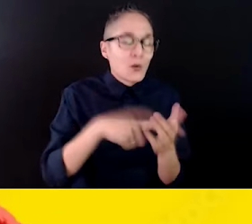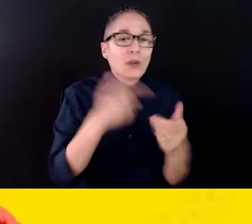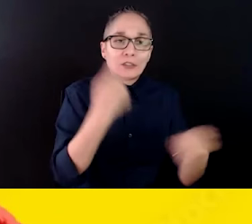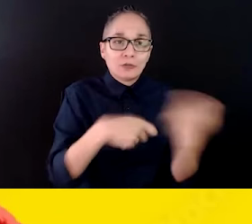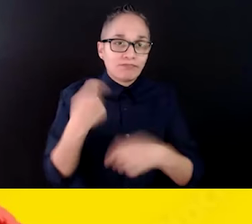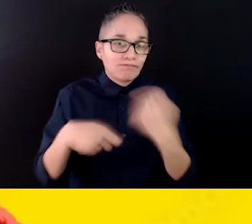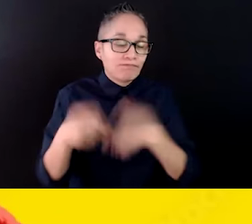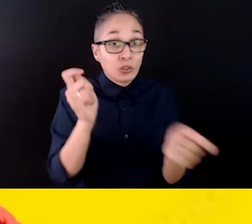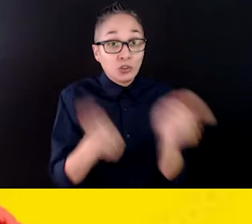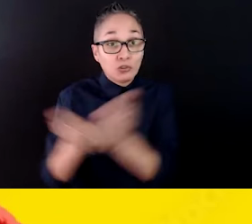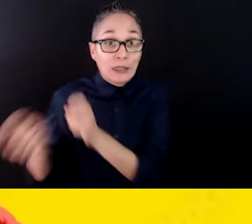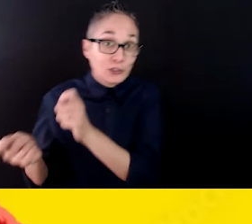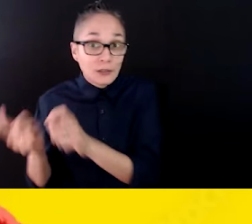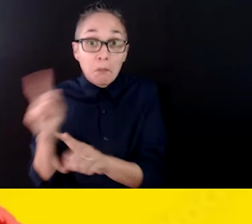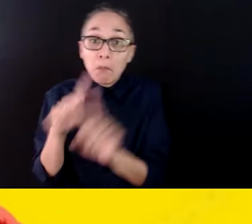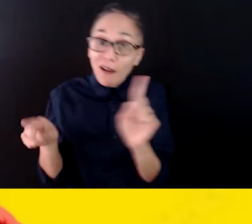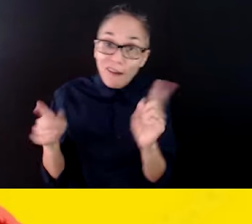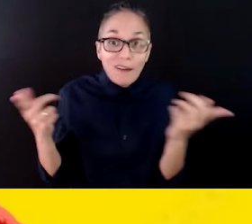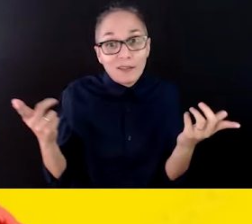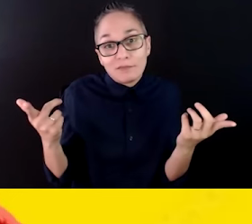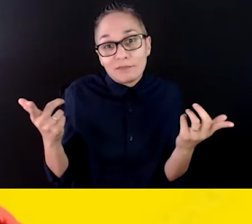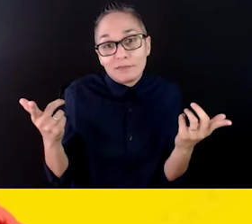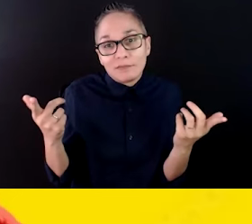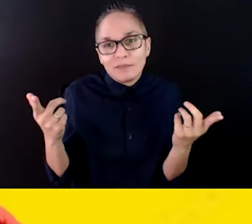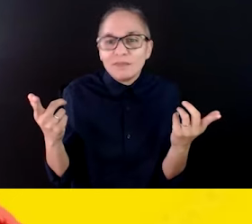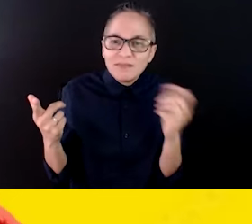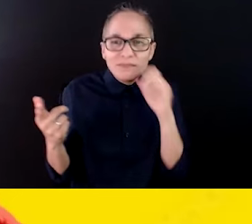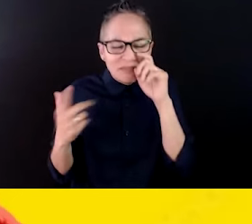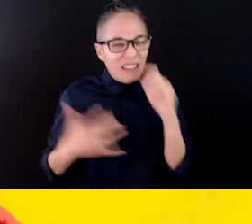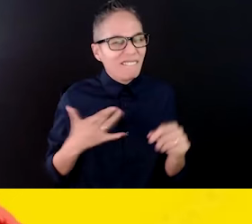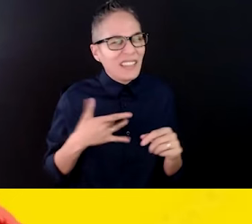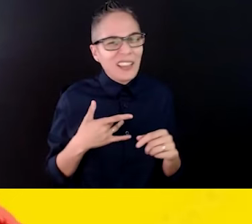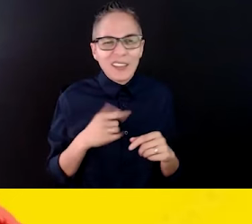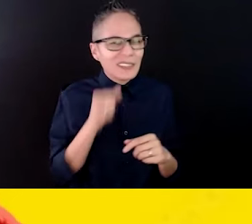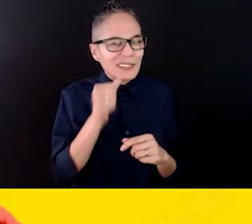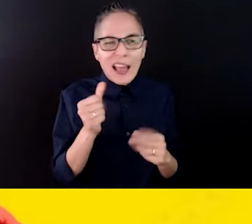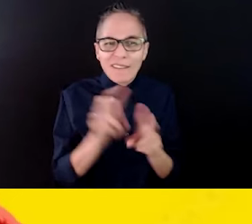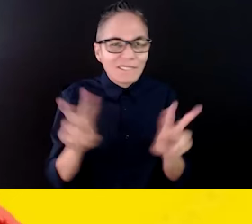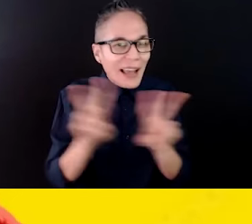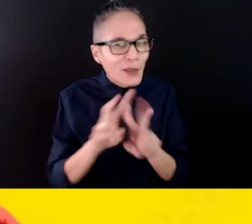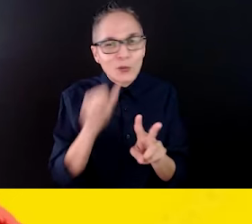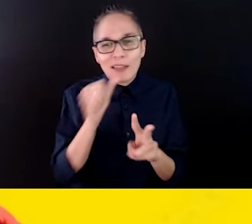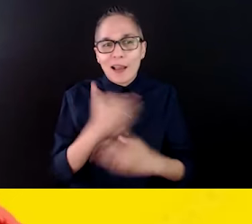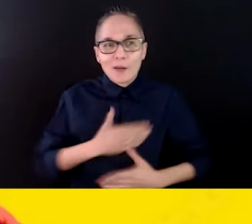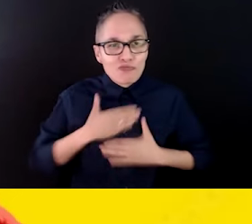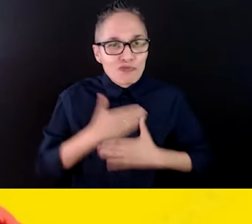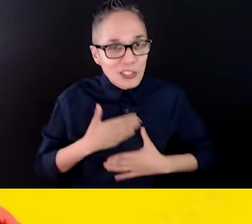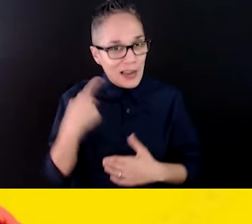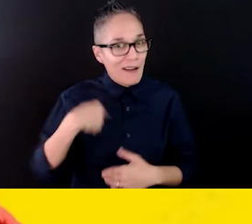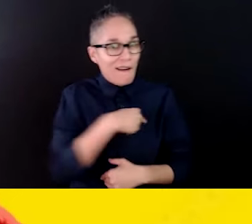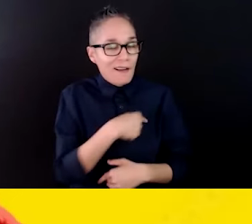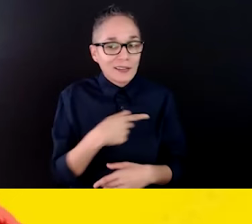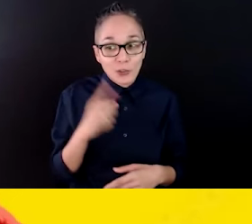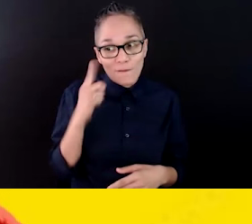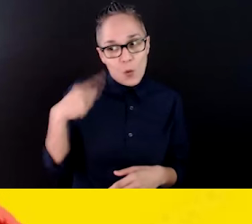I hope for the best. But we're getting burnt out. We feel undervalued still. And so a lot of people are here, it's just